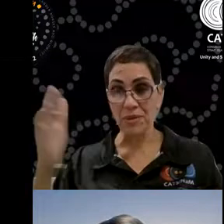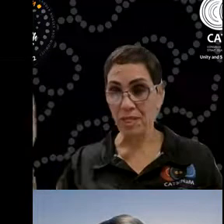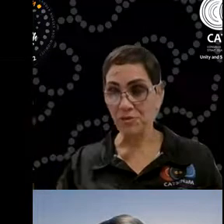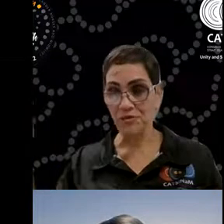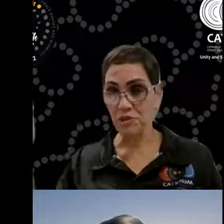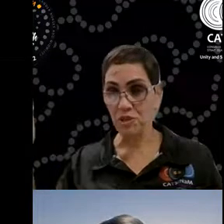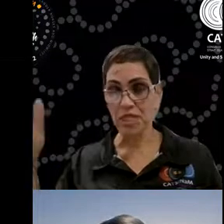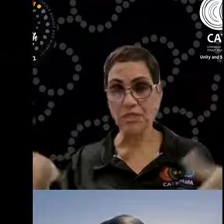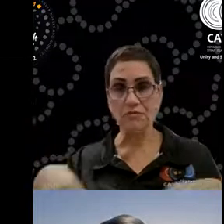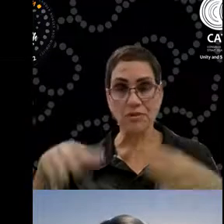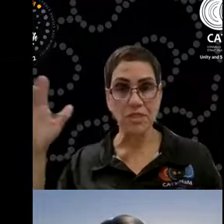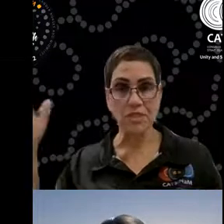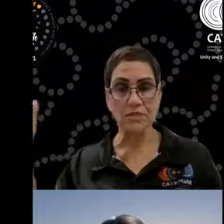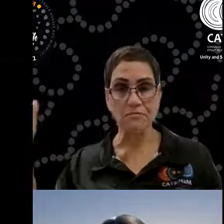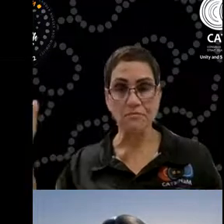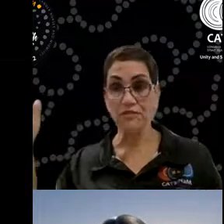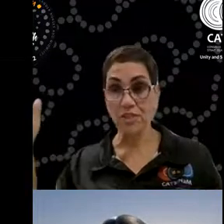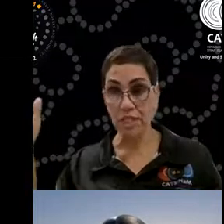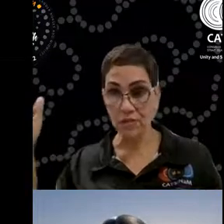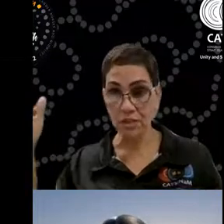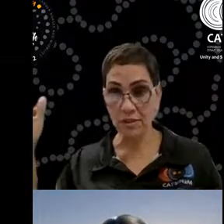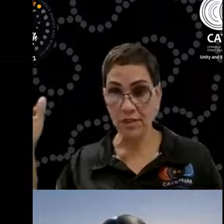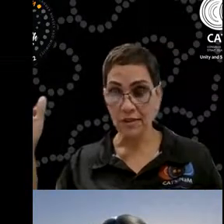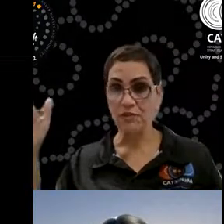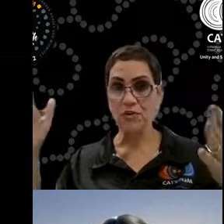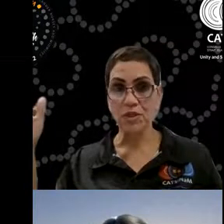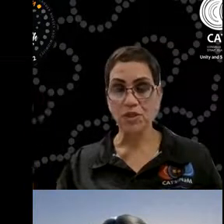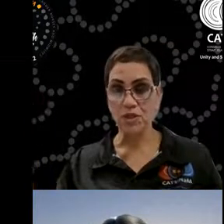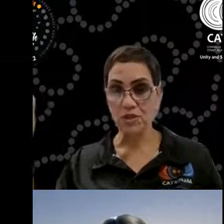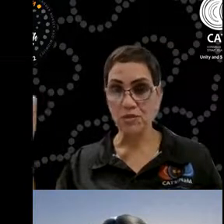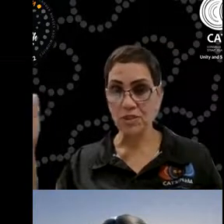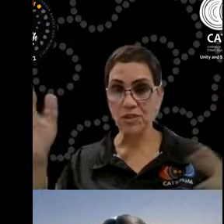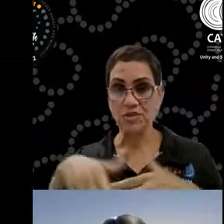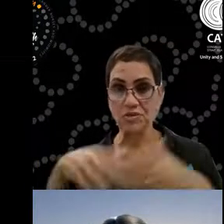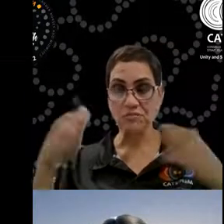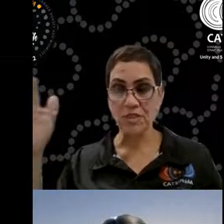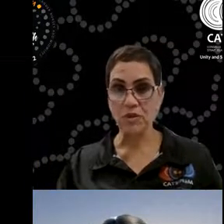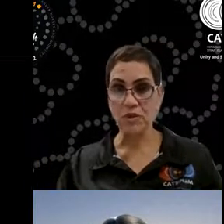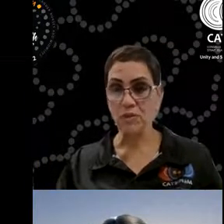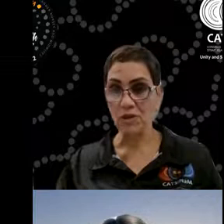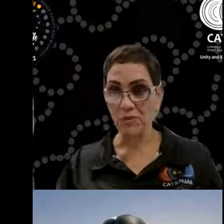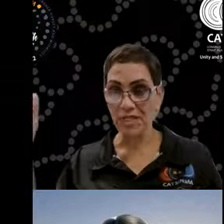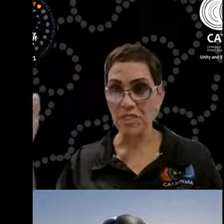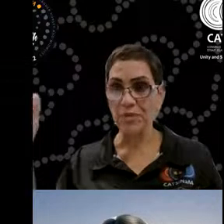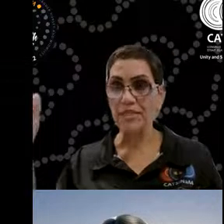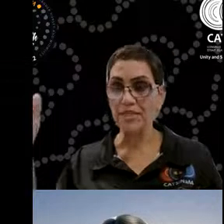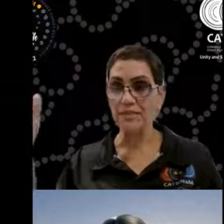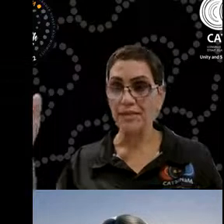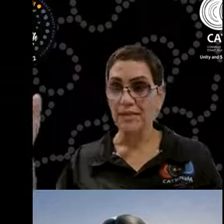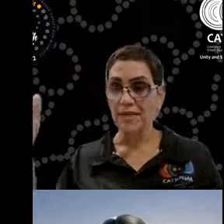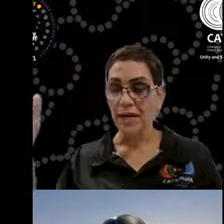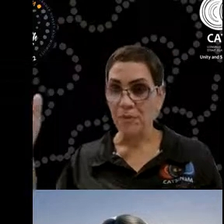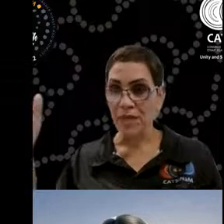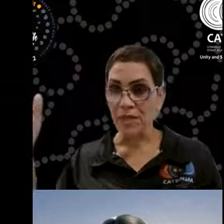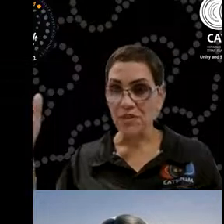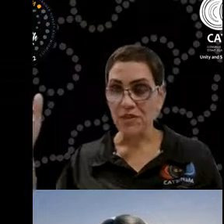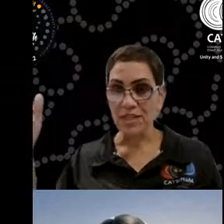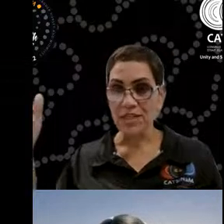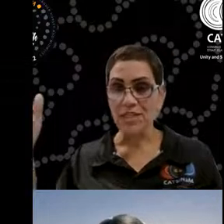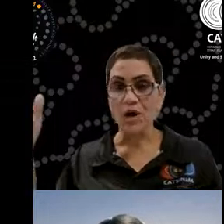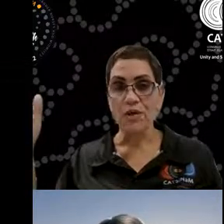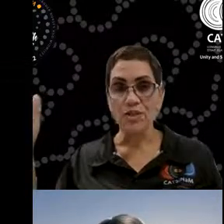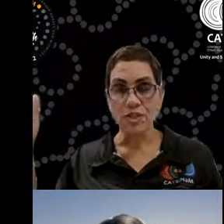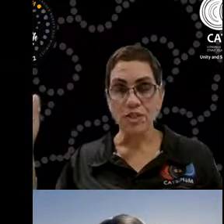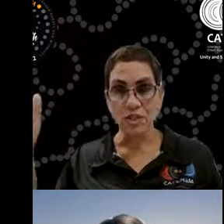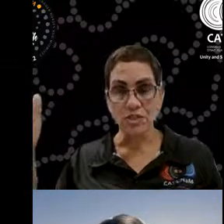some of the comments. So we had the full spectrum from this is life-changing, everyone should do it, to it wasn't what we expected.